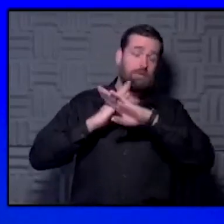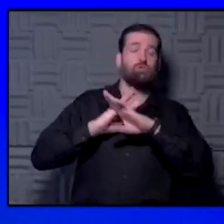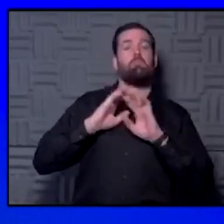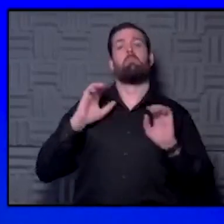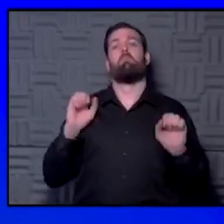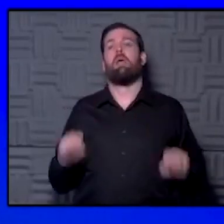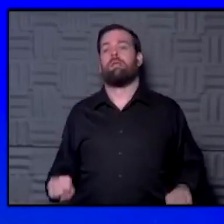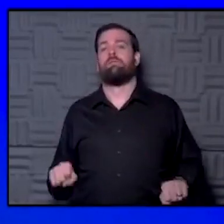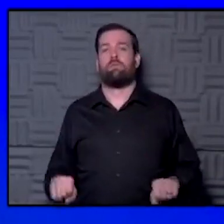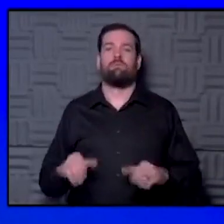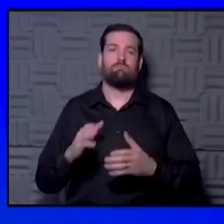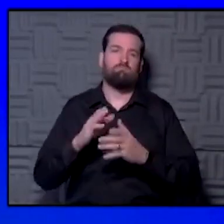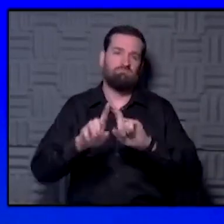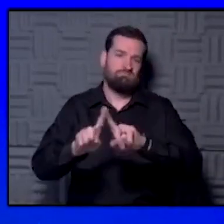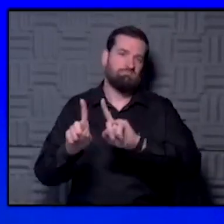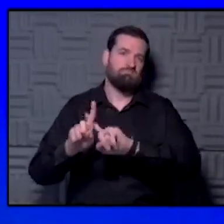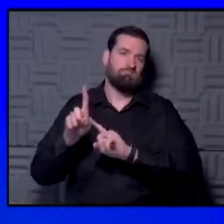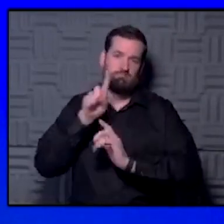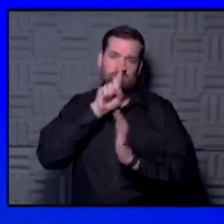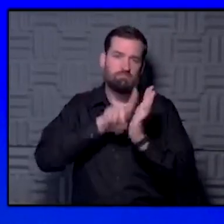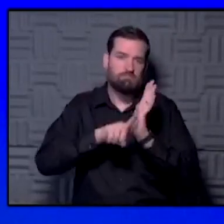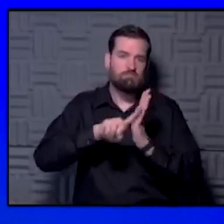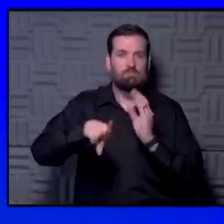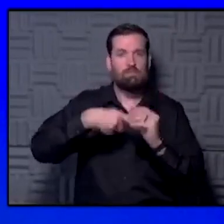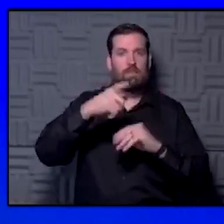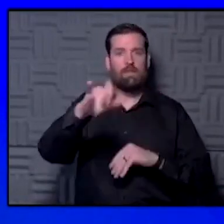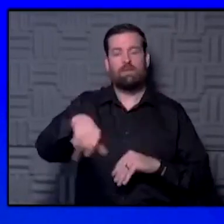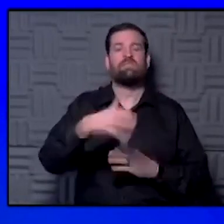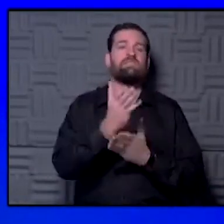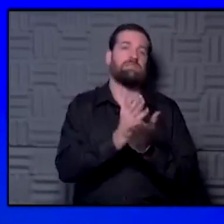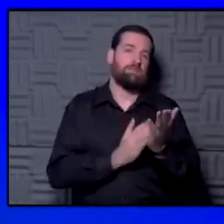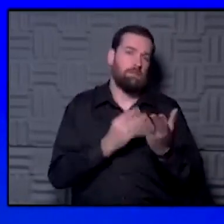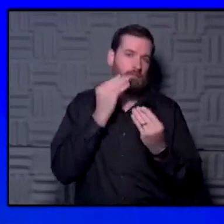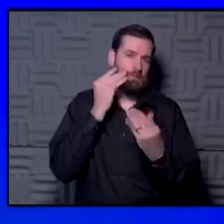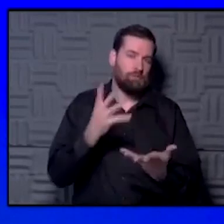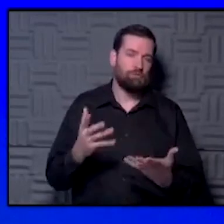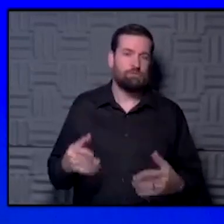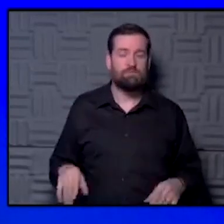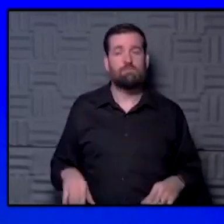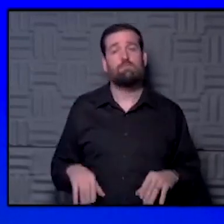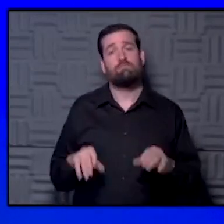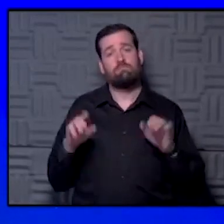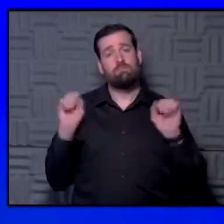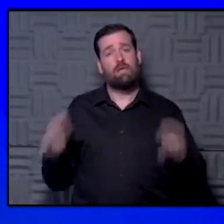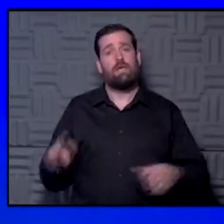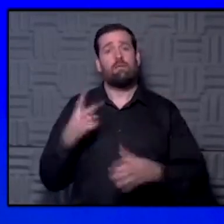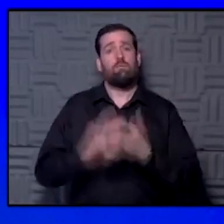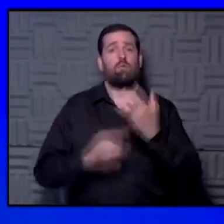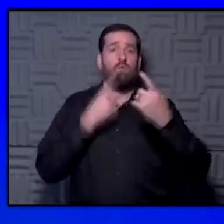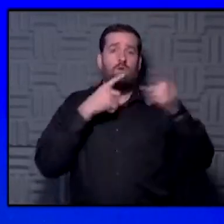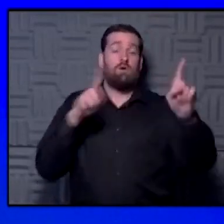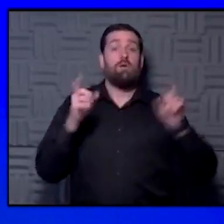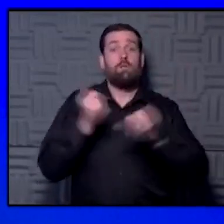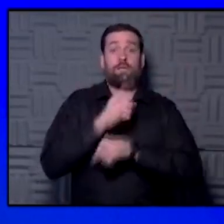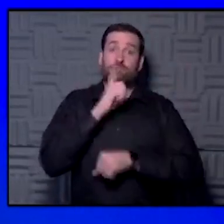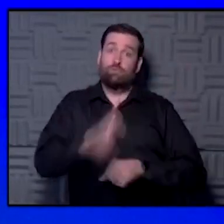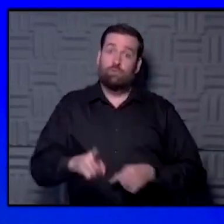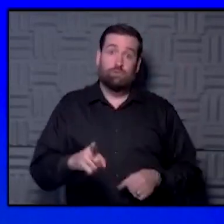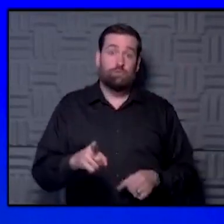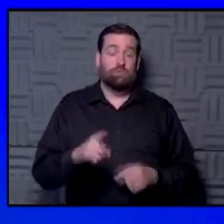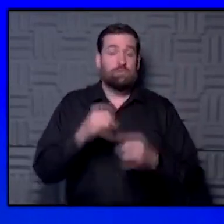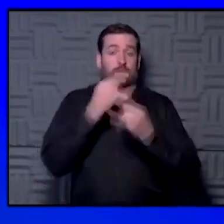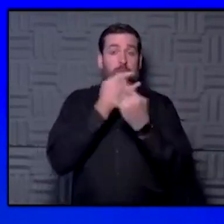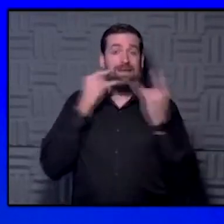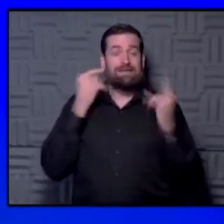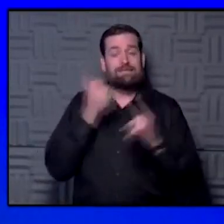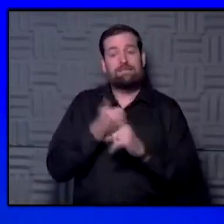there are signals and different studies about that, a little bit of data. So I think that they could both work. And we want to really make sure that the